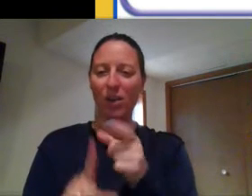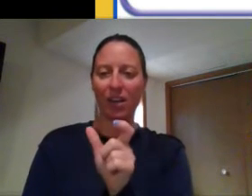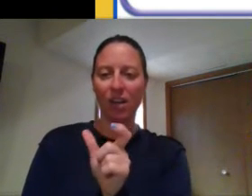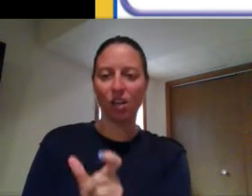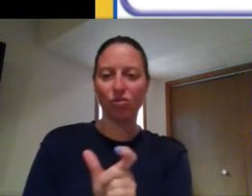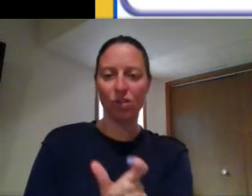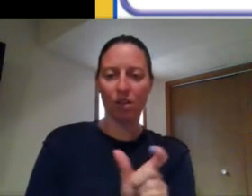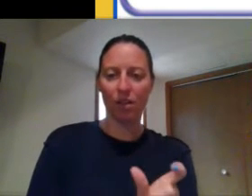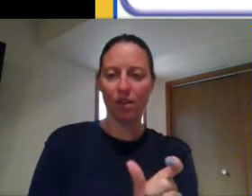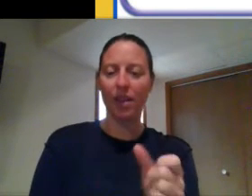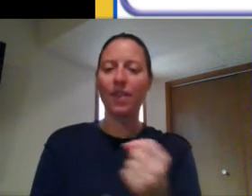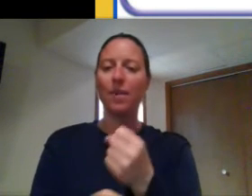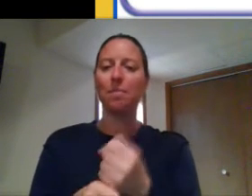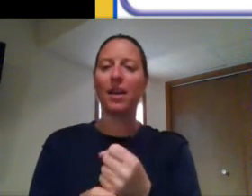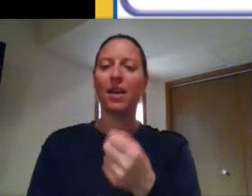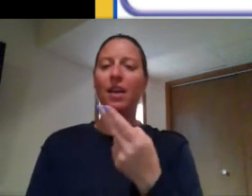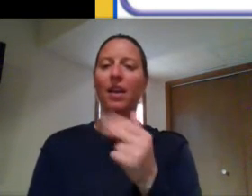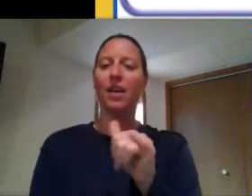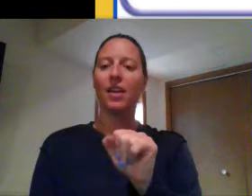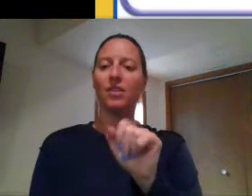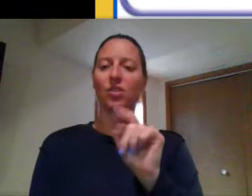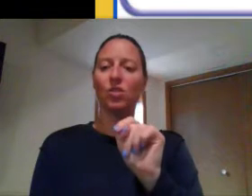make a histogram.